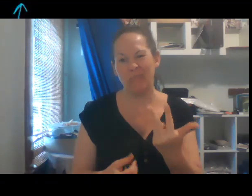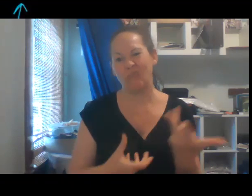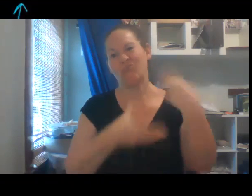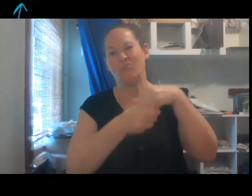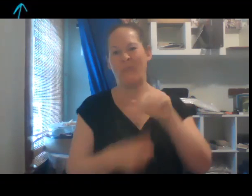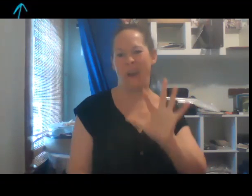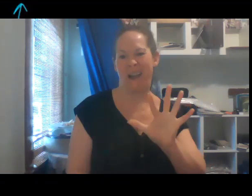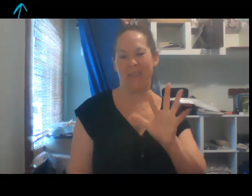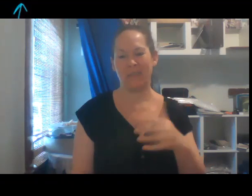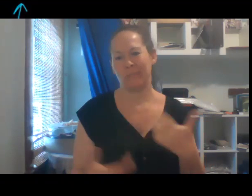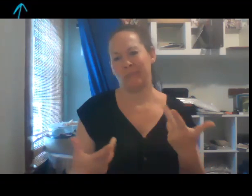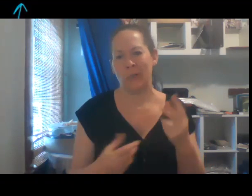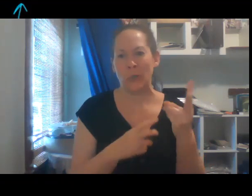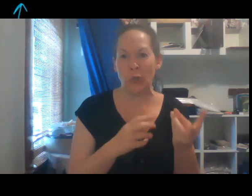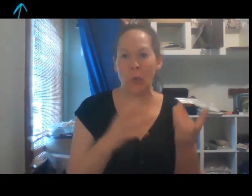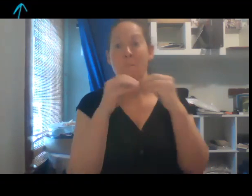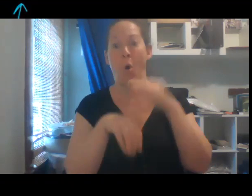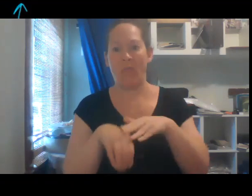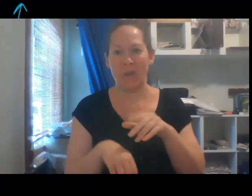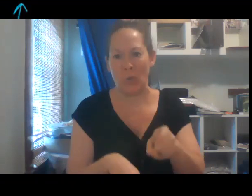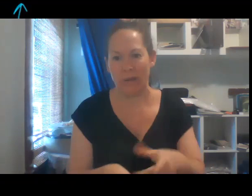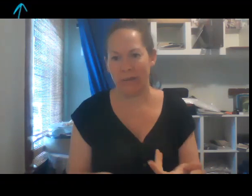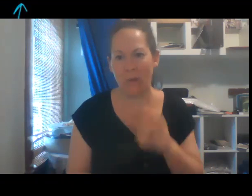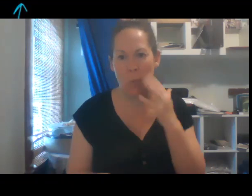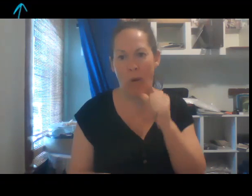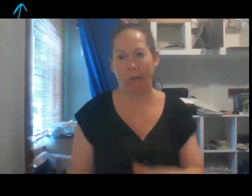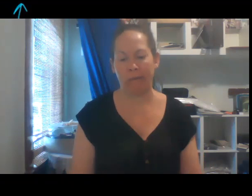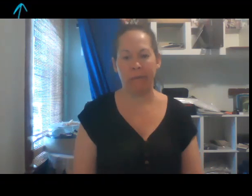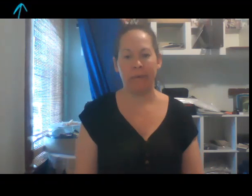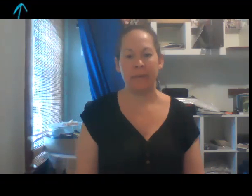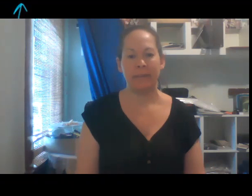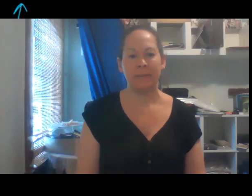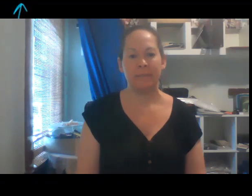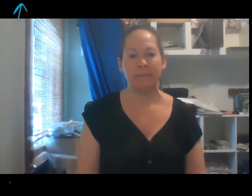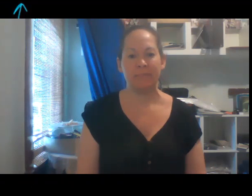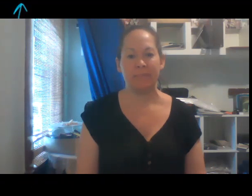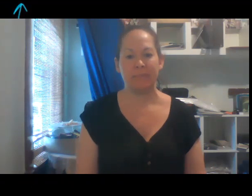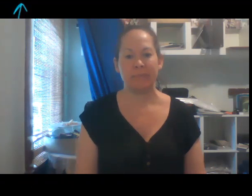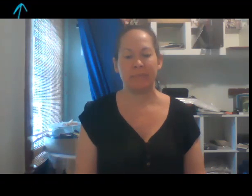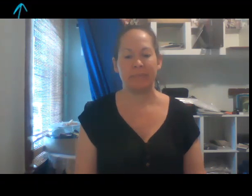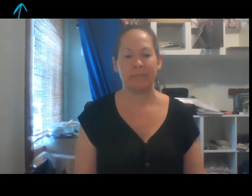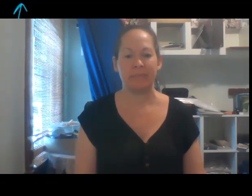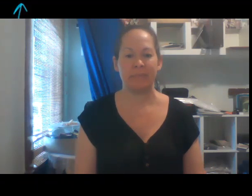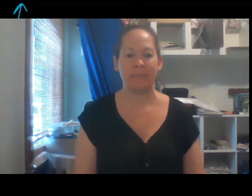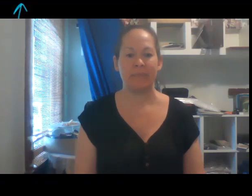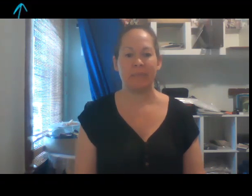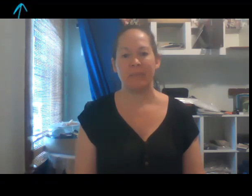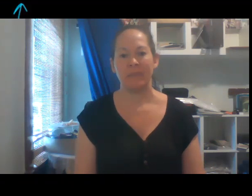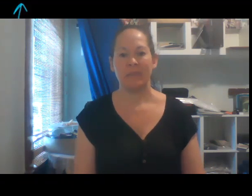most applications require you to take 3 or 4 sig figs. So I picked